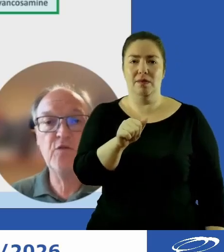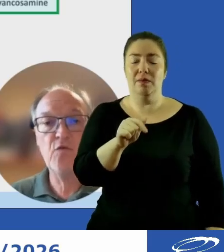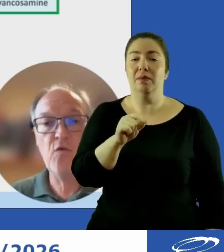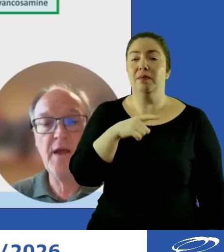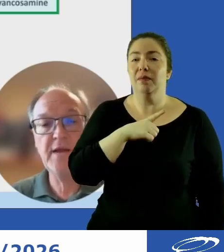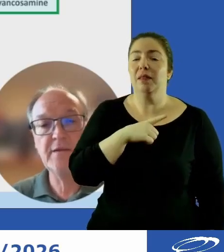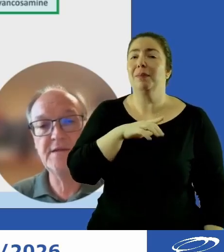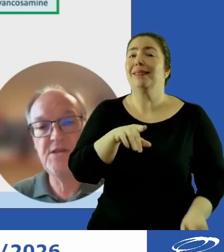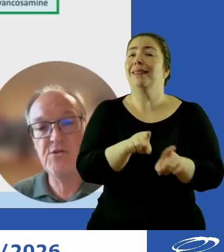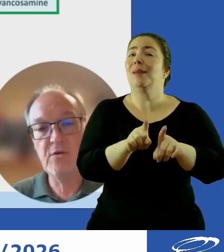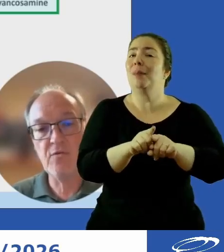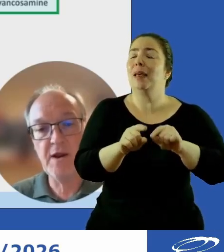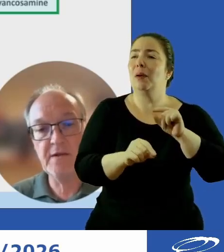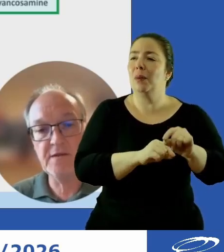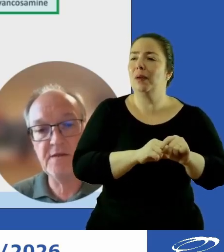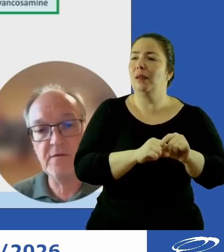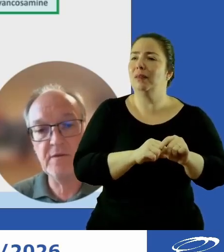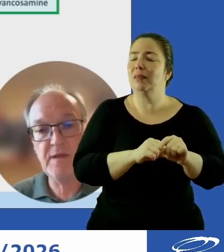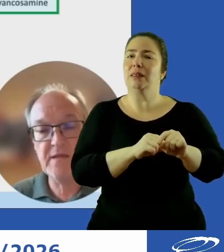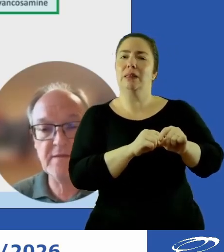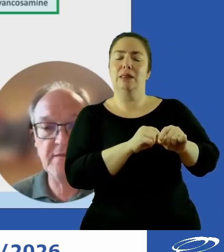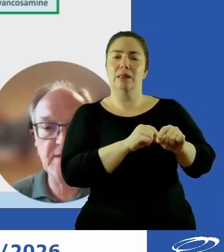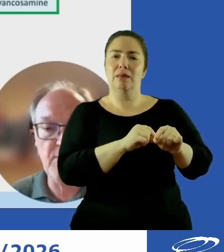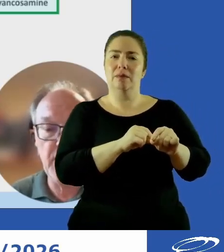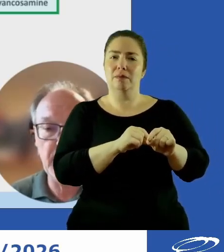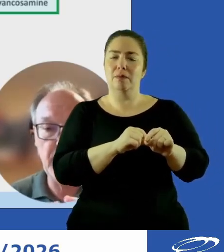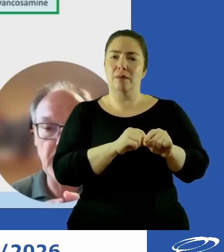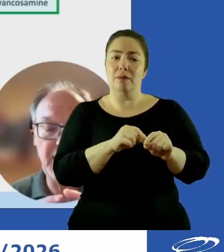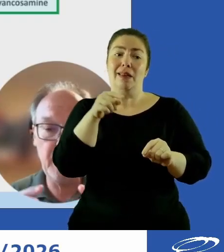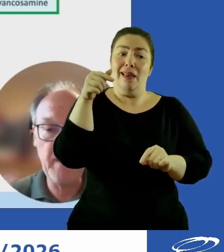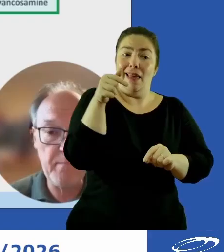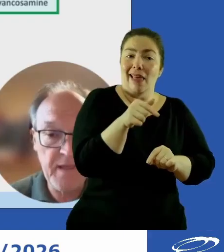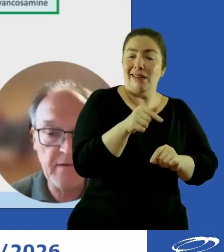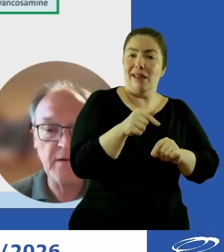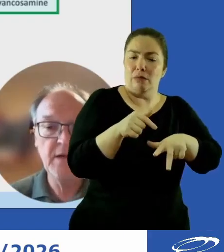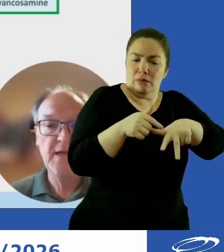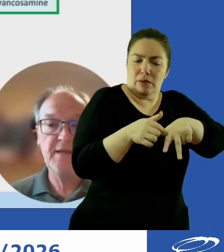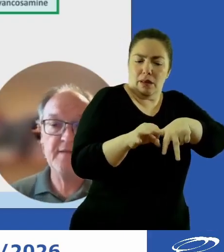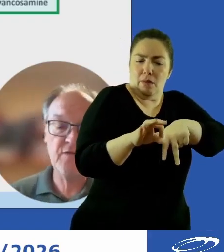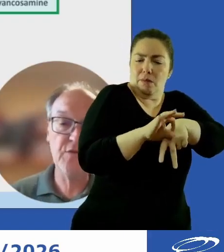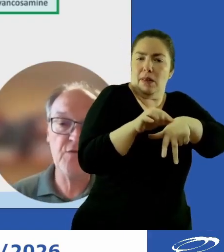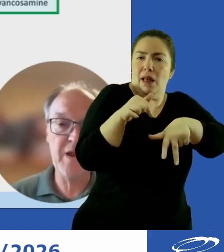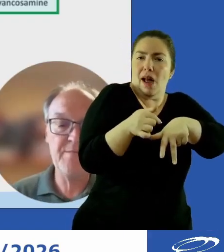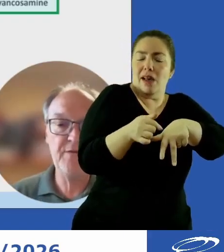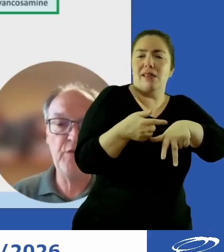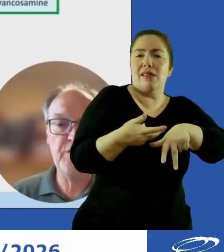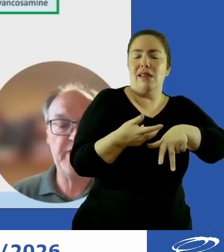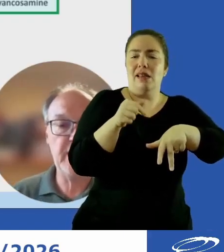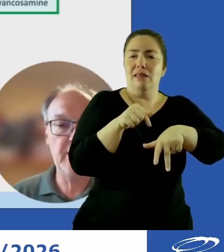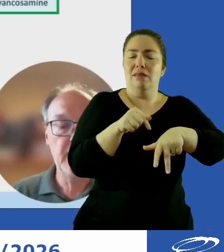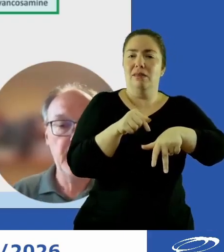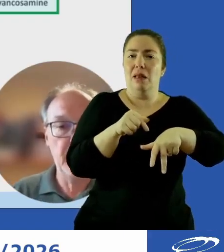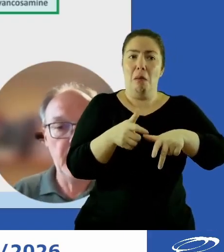two additional radicals here that makes this molecule a little bit bigger. And this is also relevant to